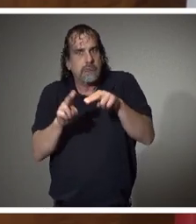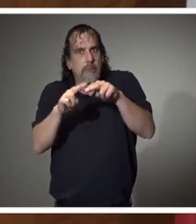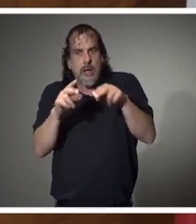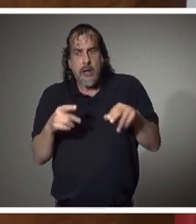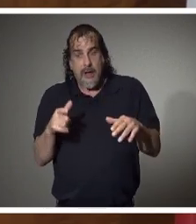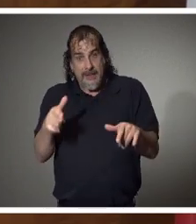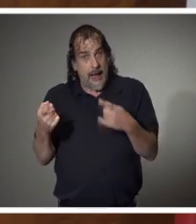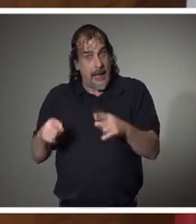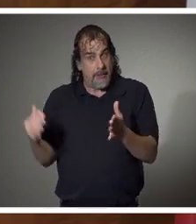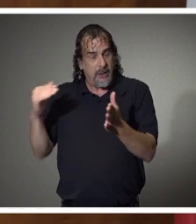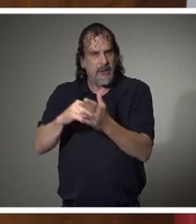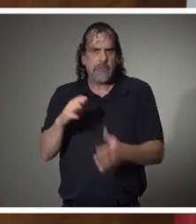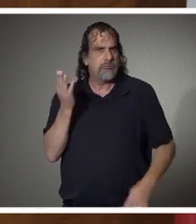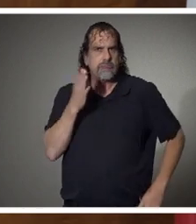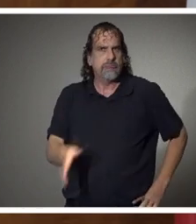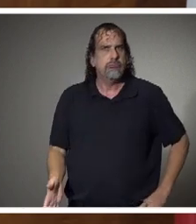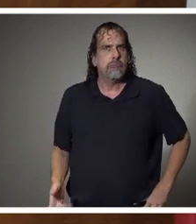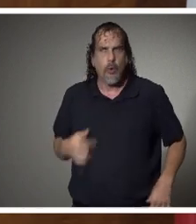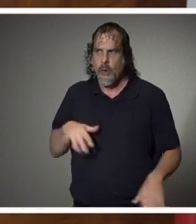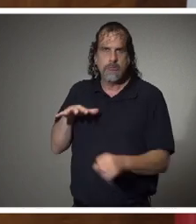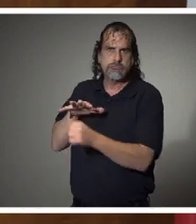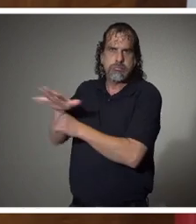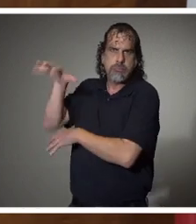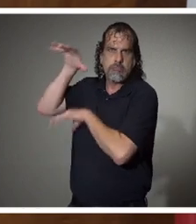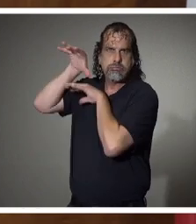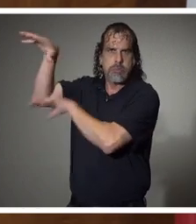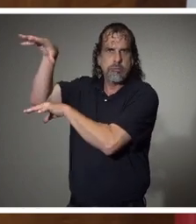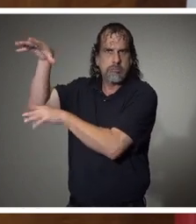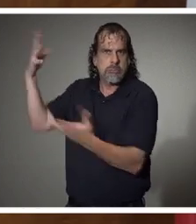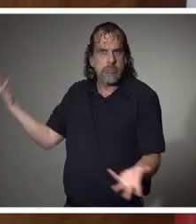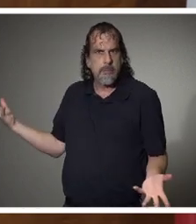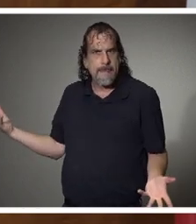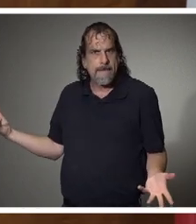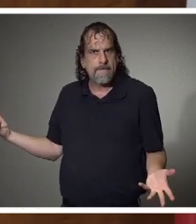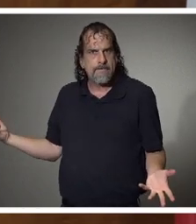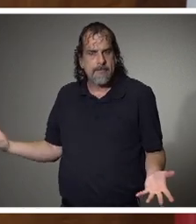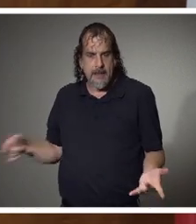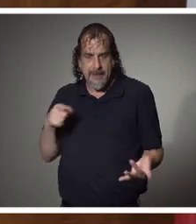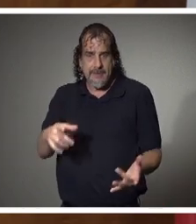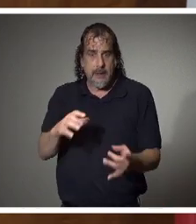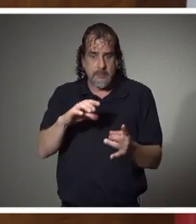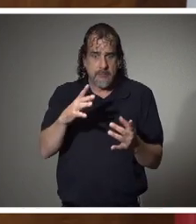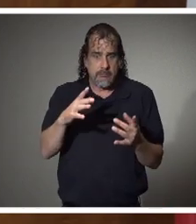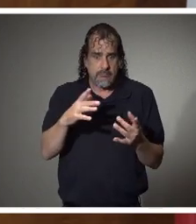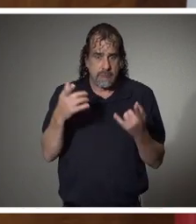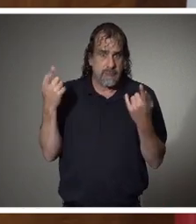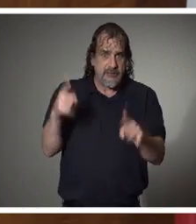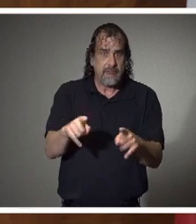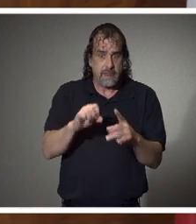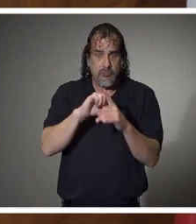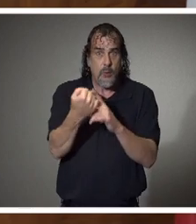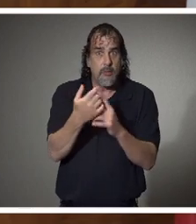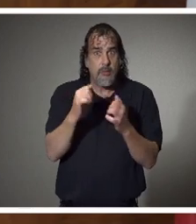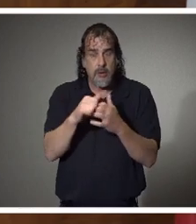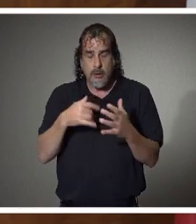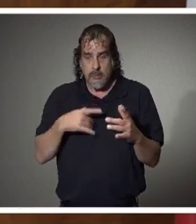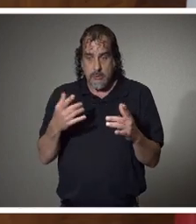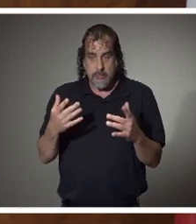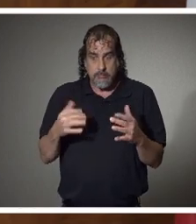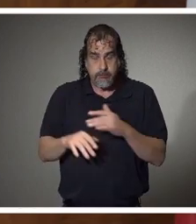again. You know, we didn't envision it being like this, us having a pandemic in the